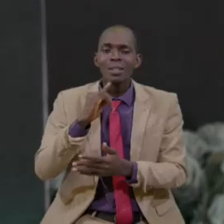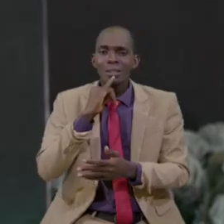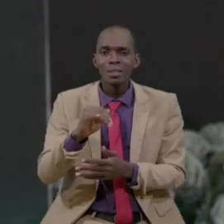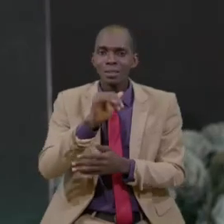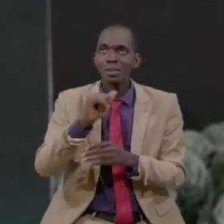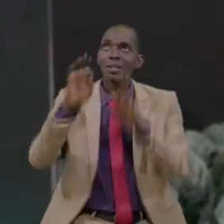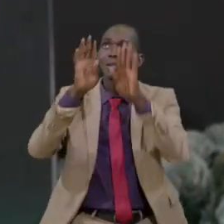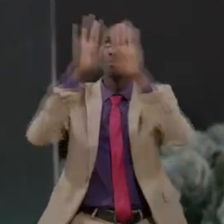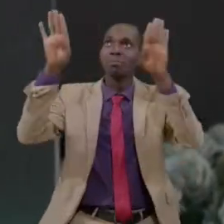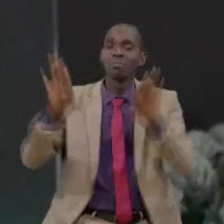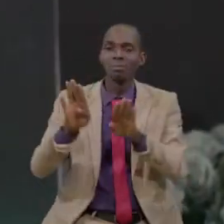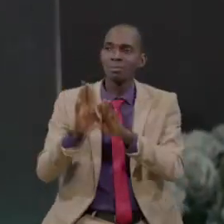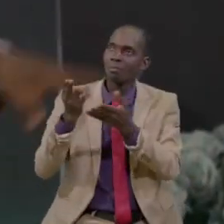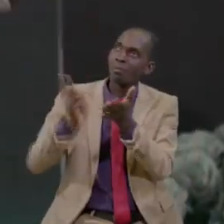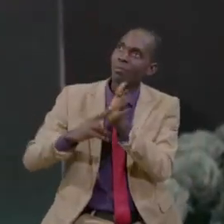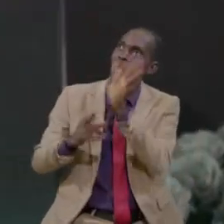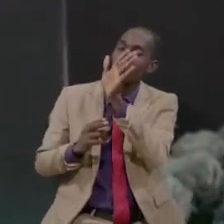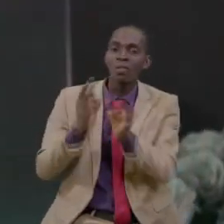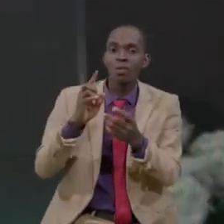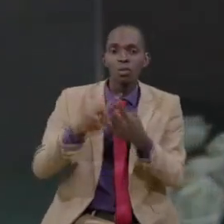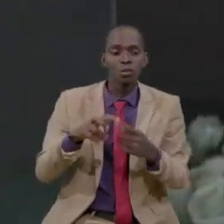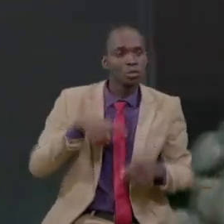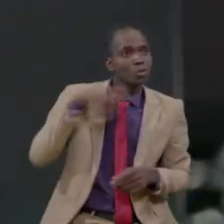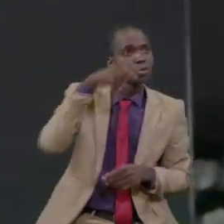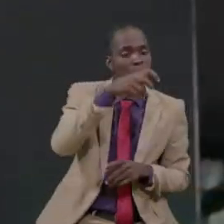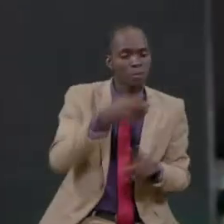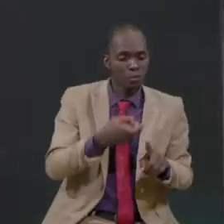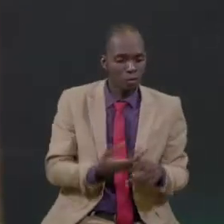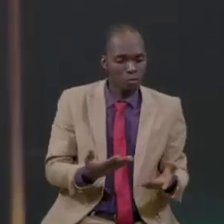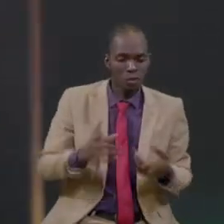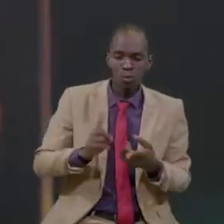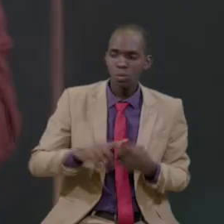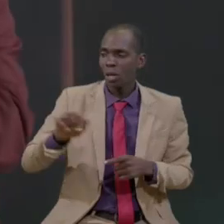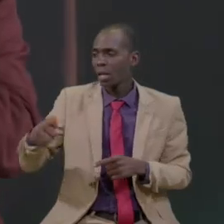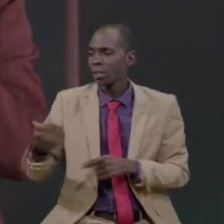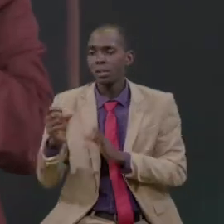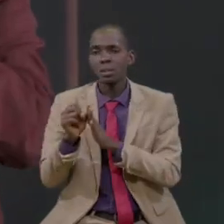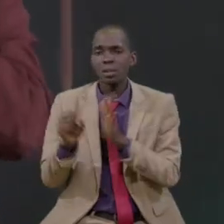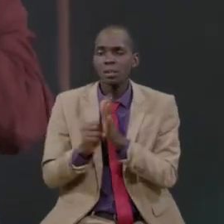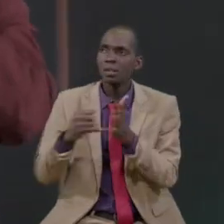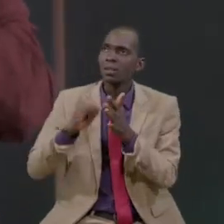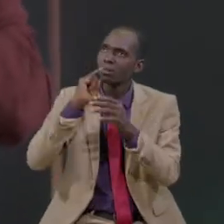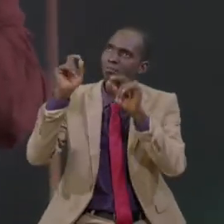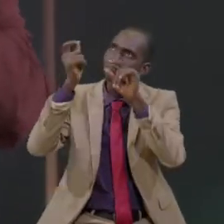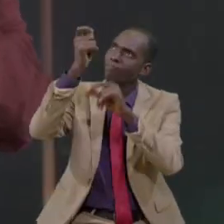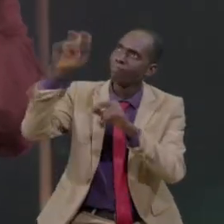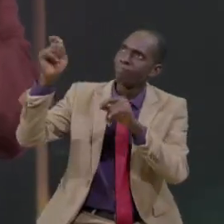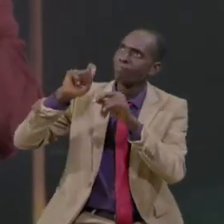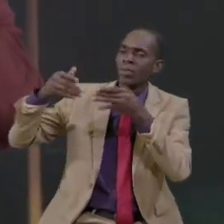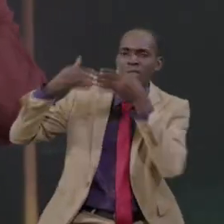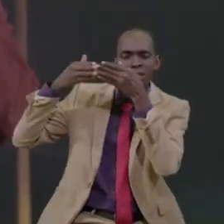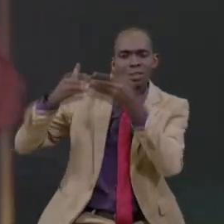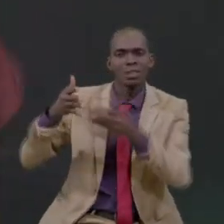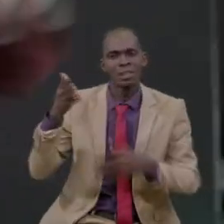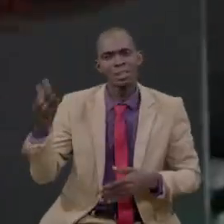Port Harcourt or anywhere. You see all this. I follow those signs. The Lord is not going to give pillar of fire, pillar of cloud to lead you now in